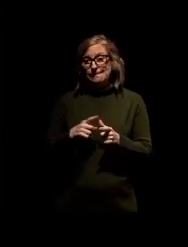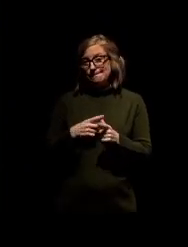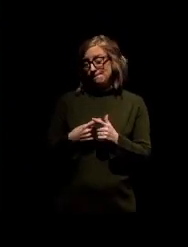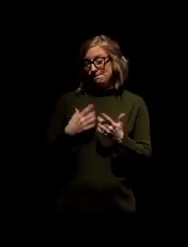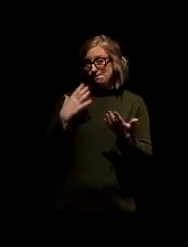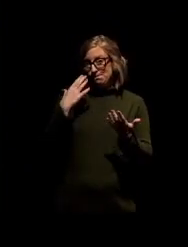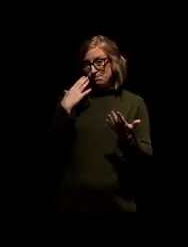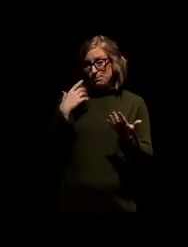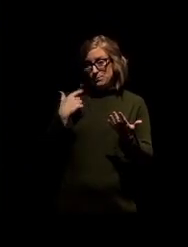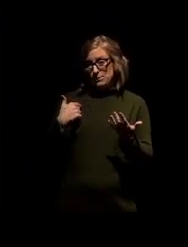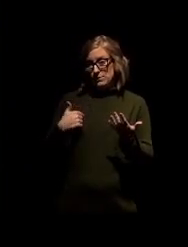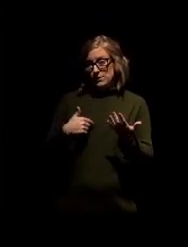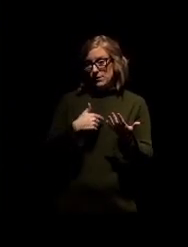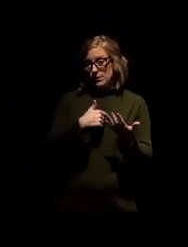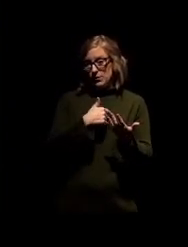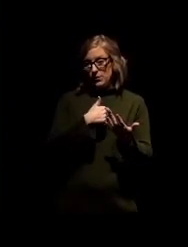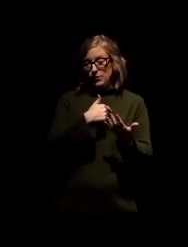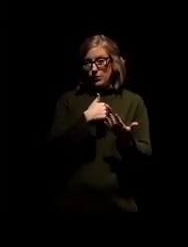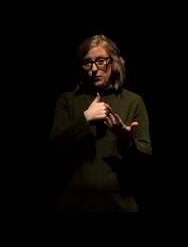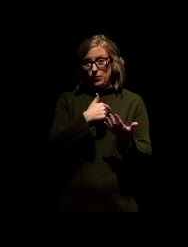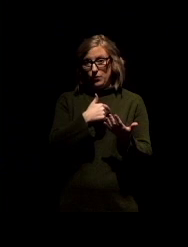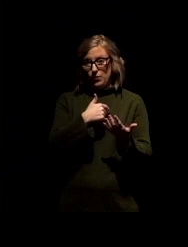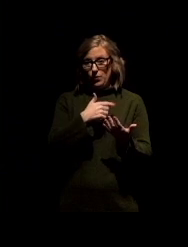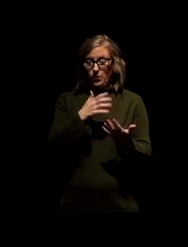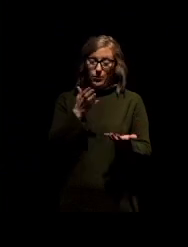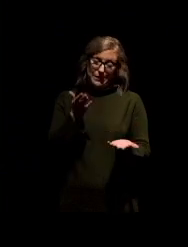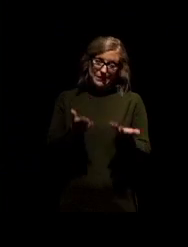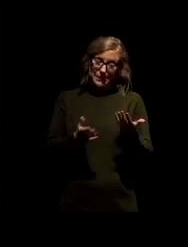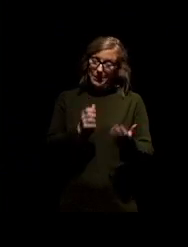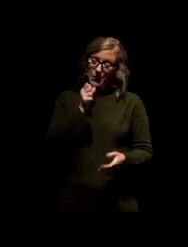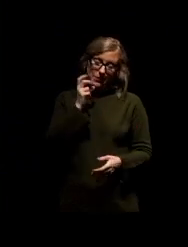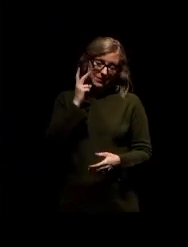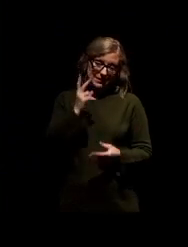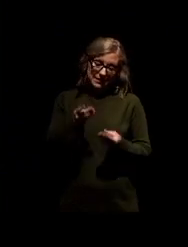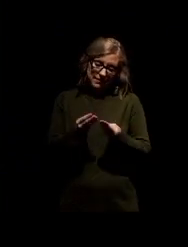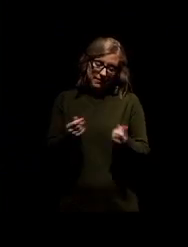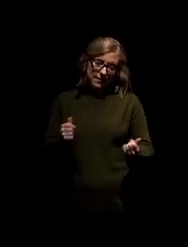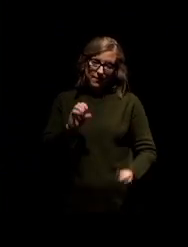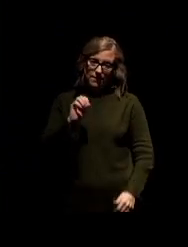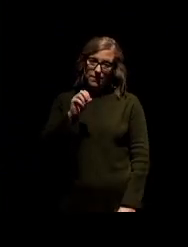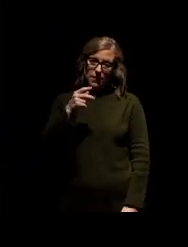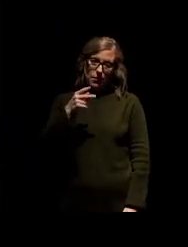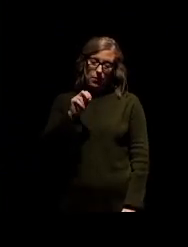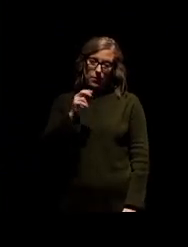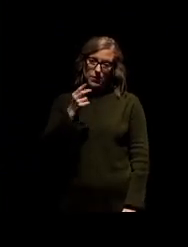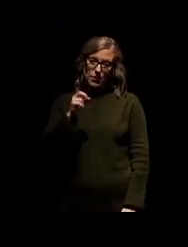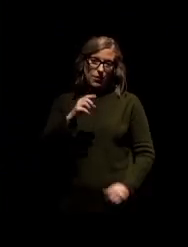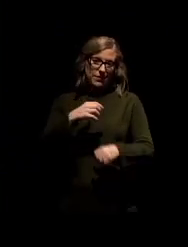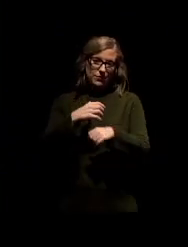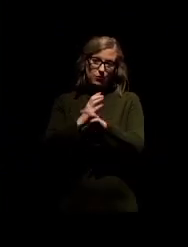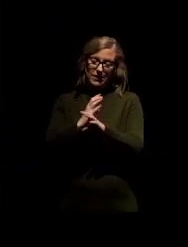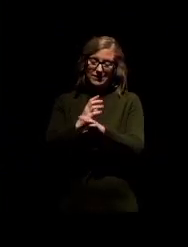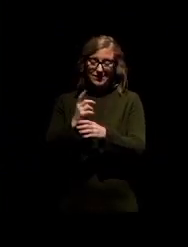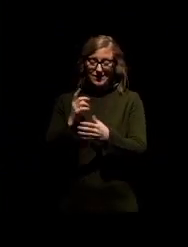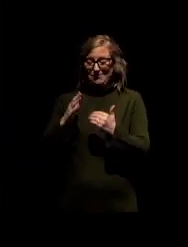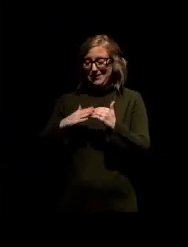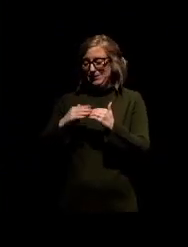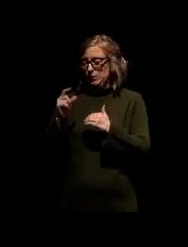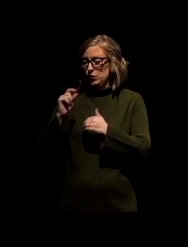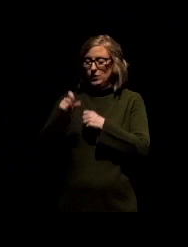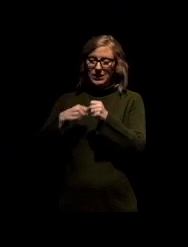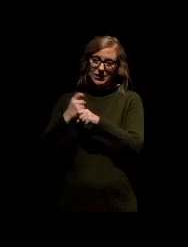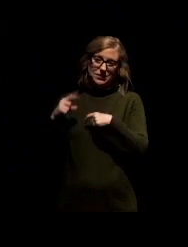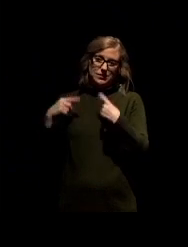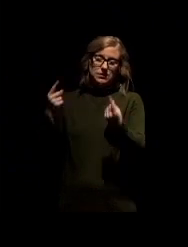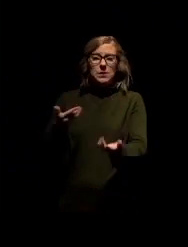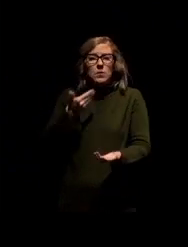are probably not going to see the end of the opiate crisis for at least 20 more years, right? We're better off today than we